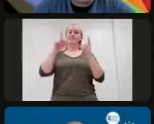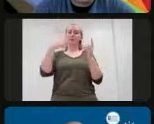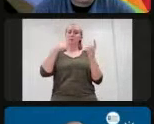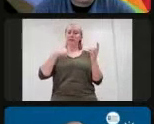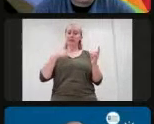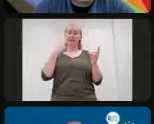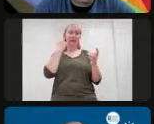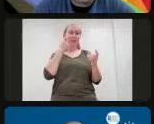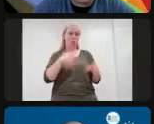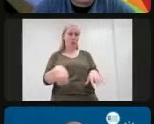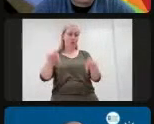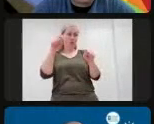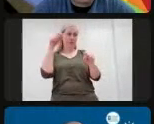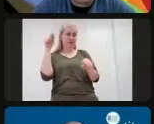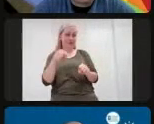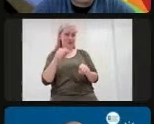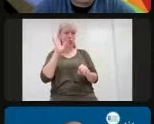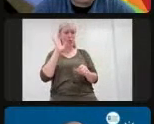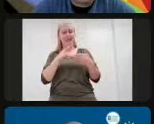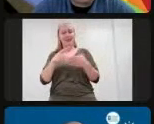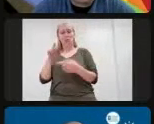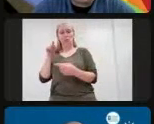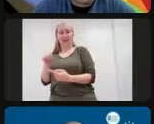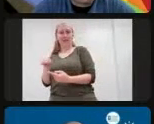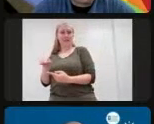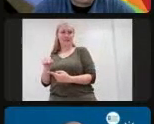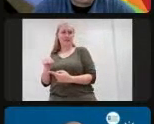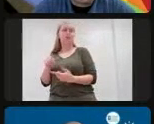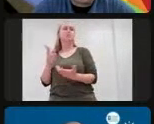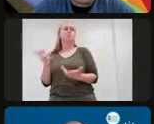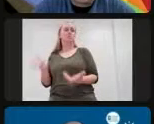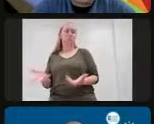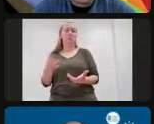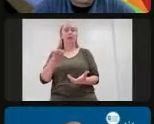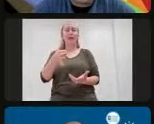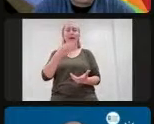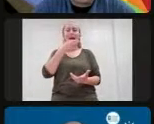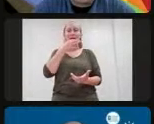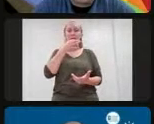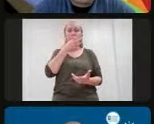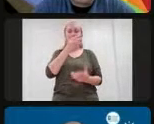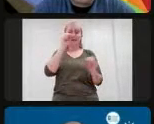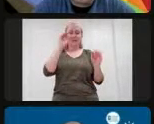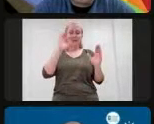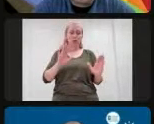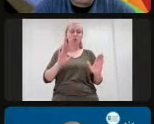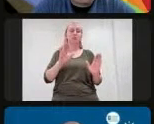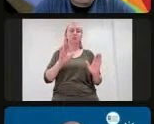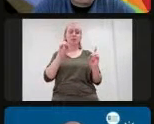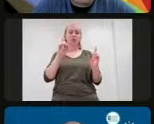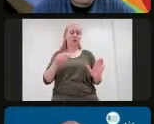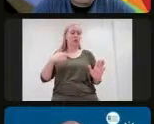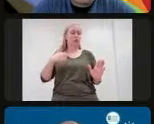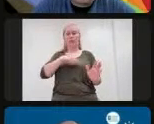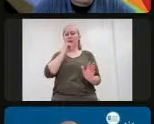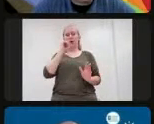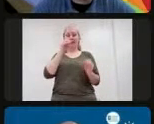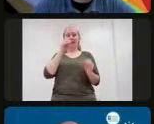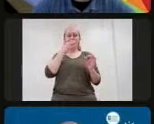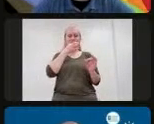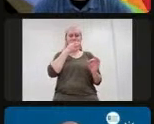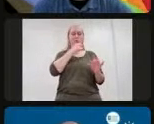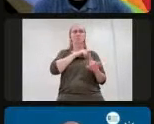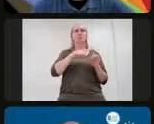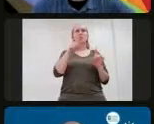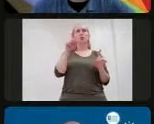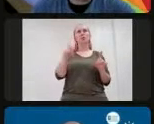adopt this will lead to this outcome. That's where the experts are, teachers and educators. We are not the experts, but we need to make sure